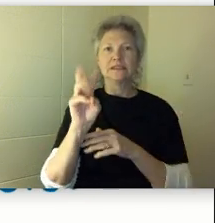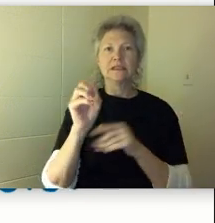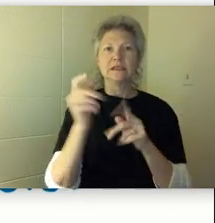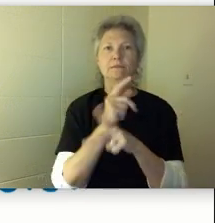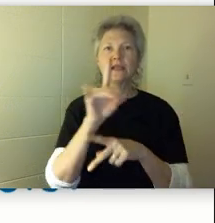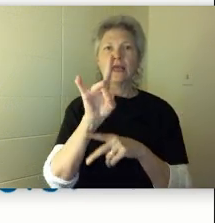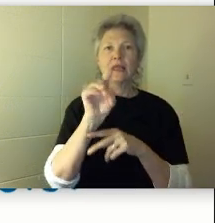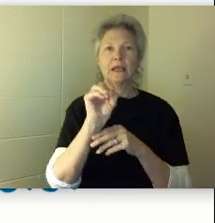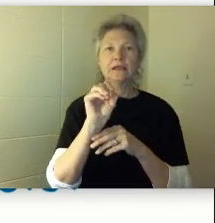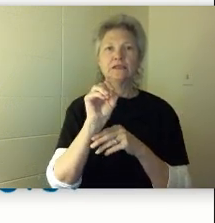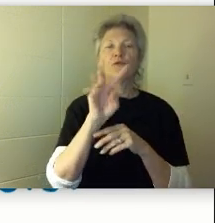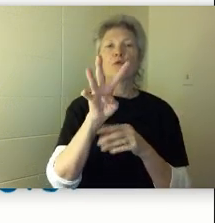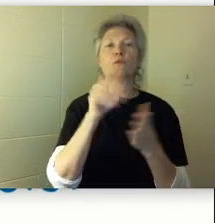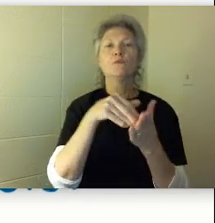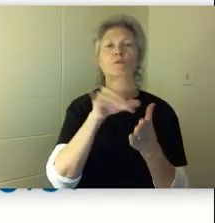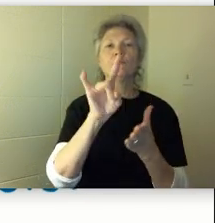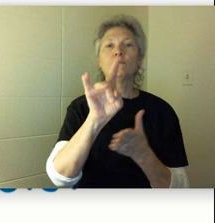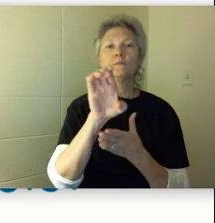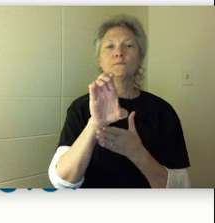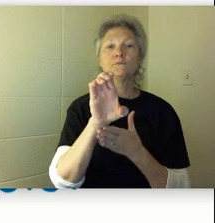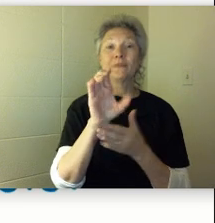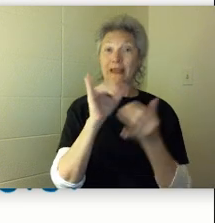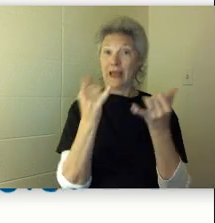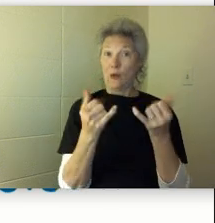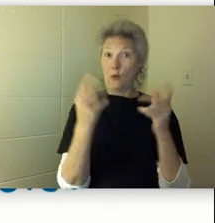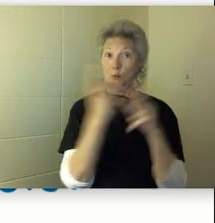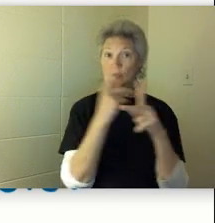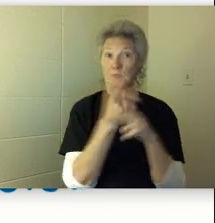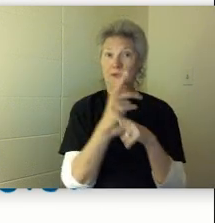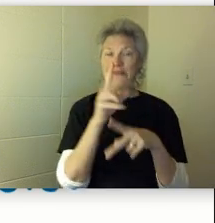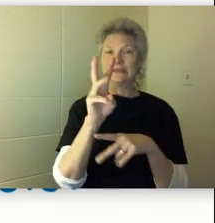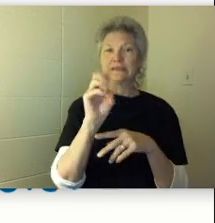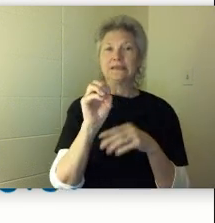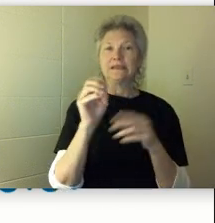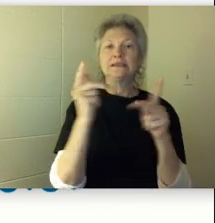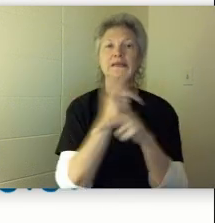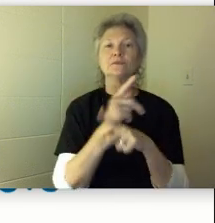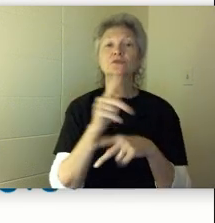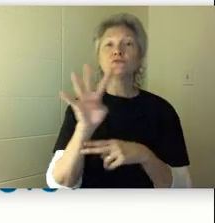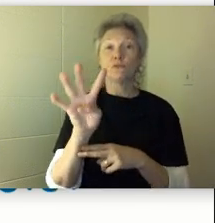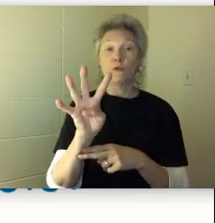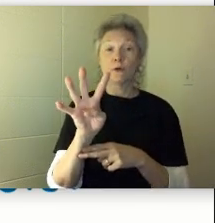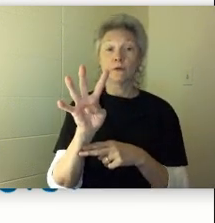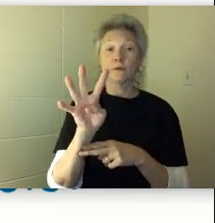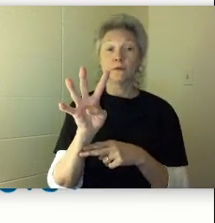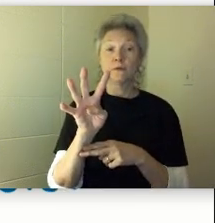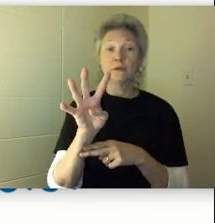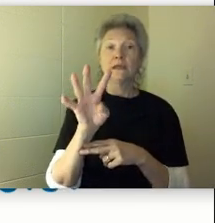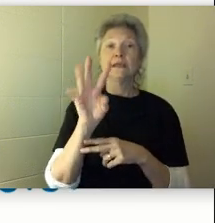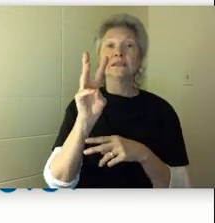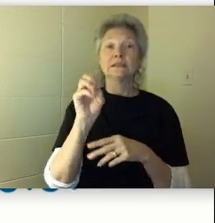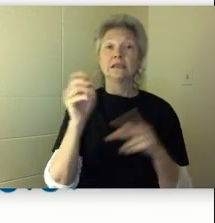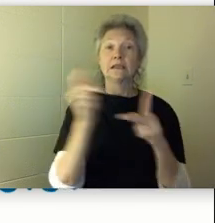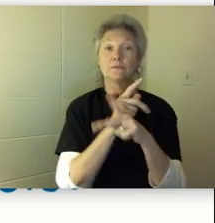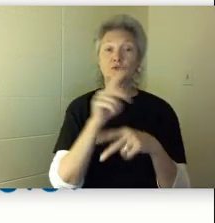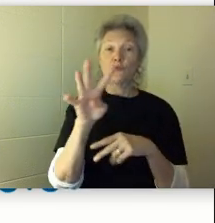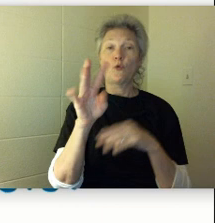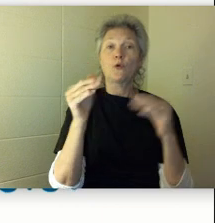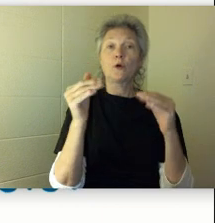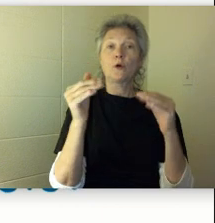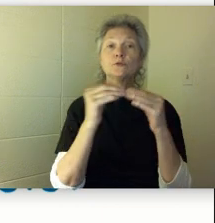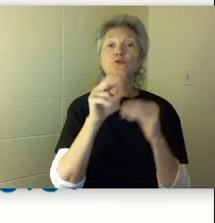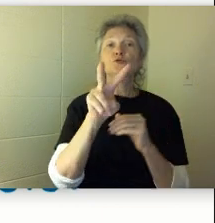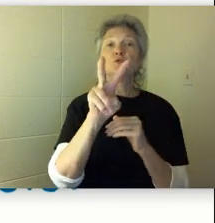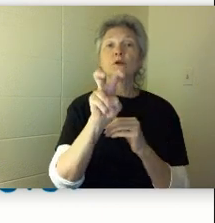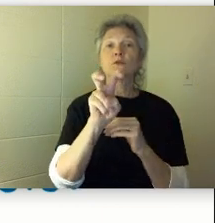is 4,800. Now we'll multiply the 60 times the 4. 60 times 4